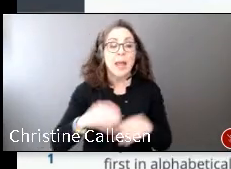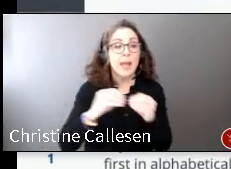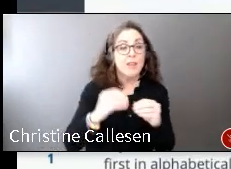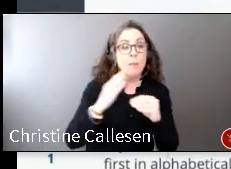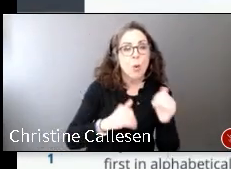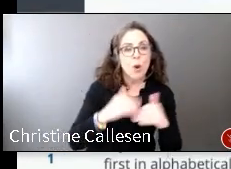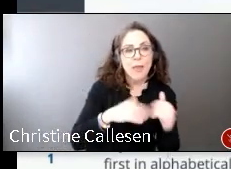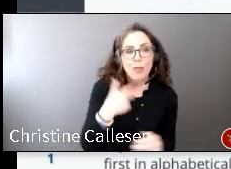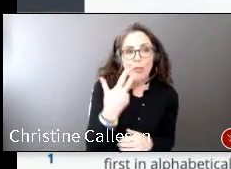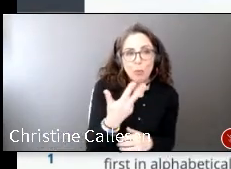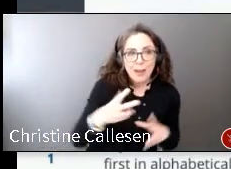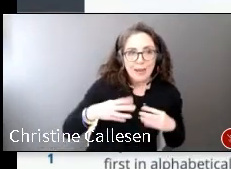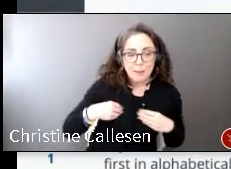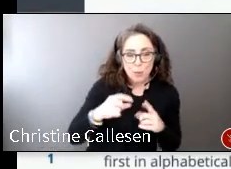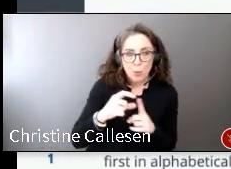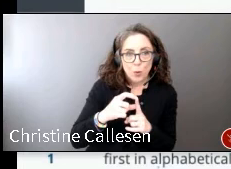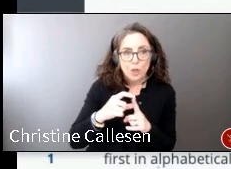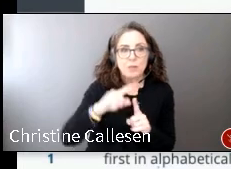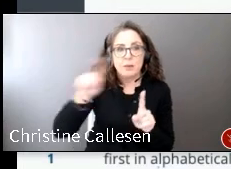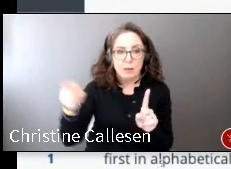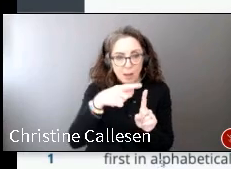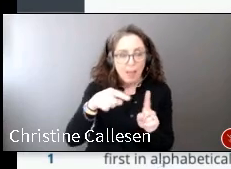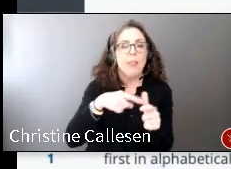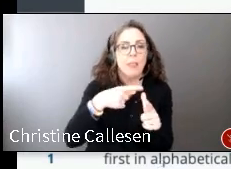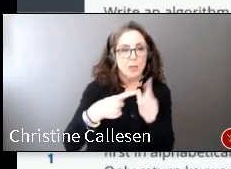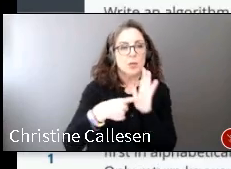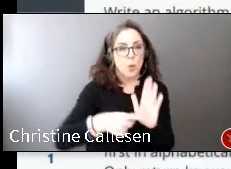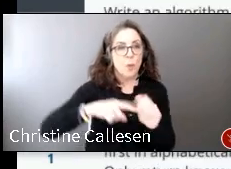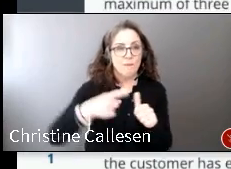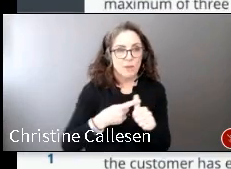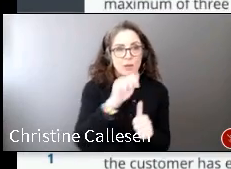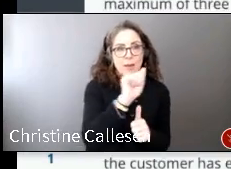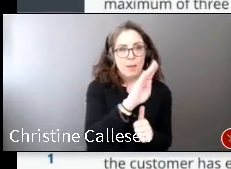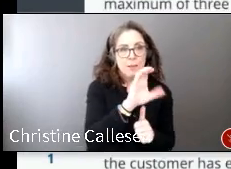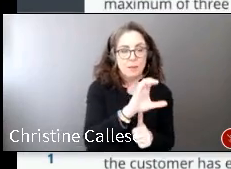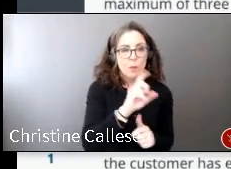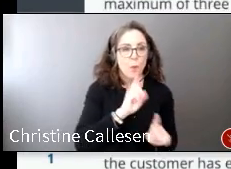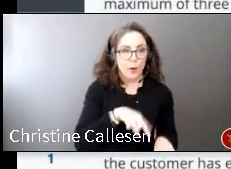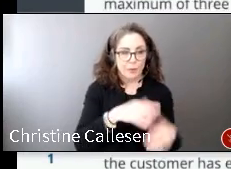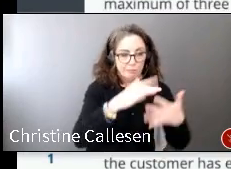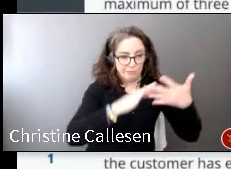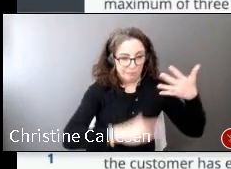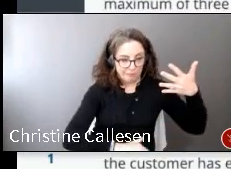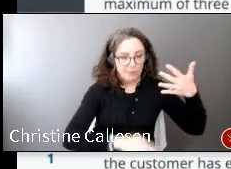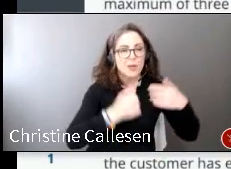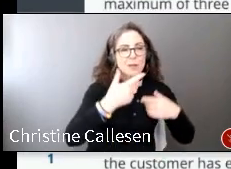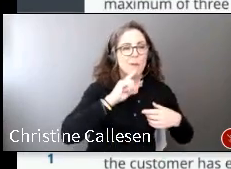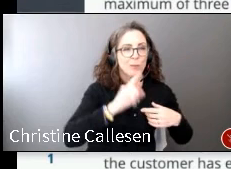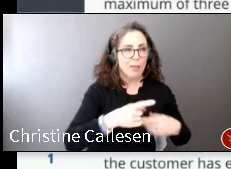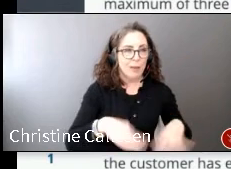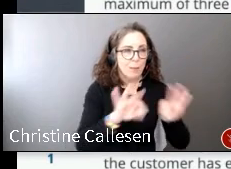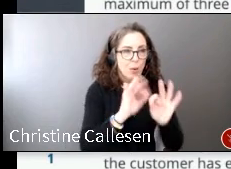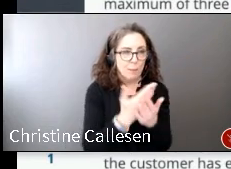acceptable keywords, return the keywords that are first in alphabetical order. I think this is a very important part that